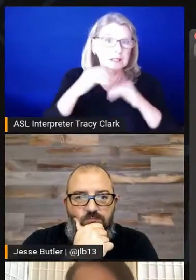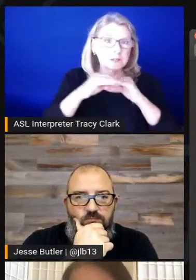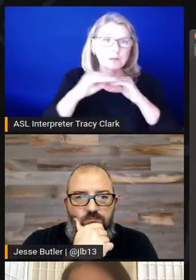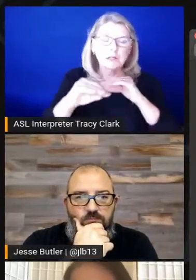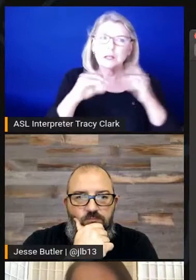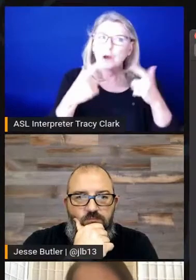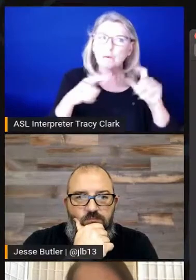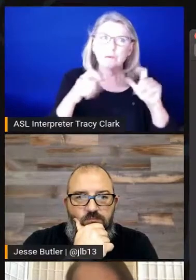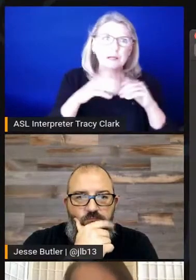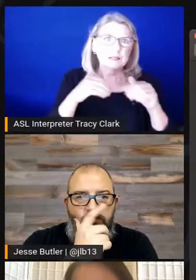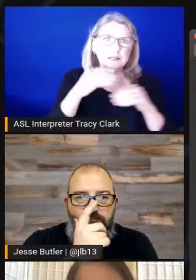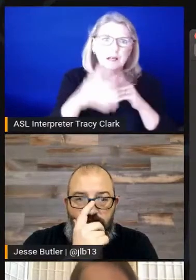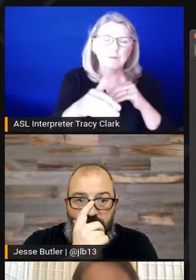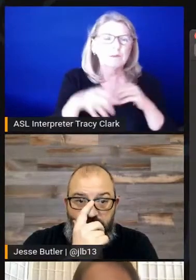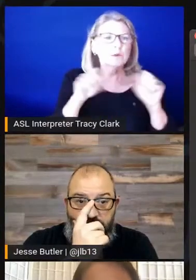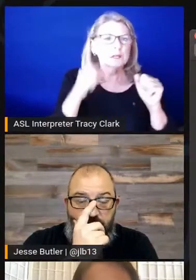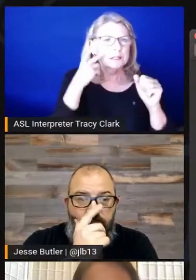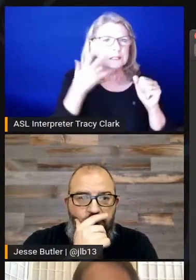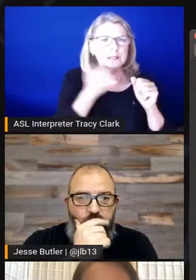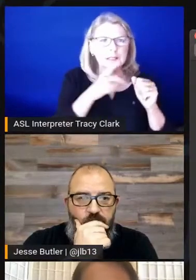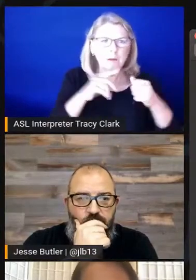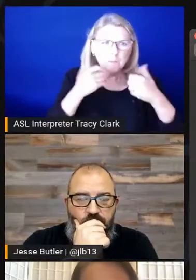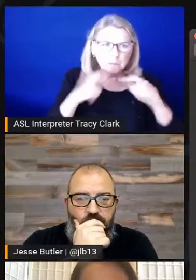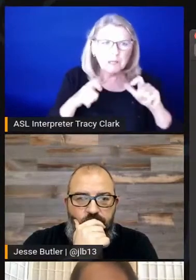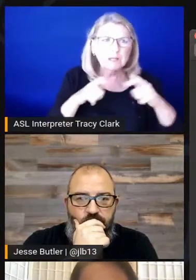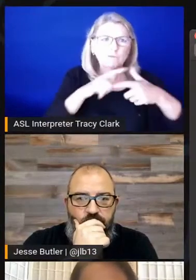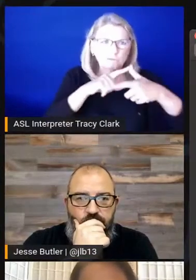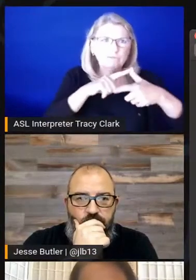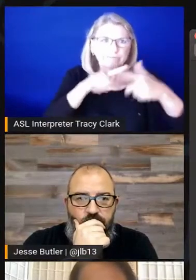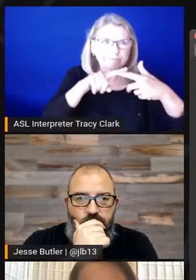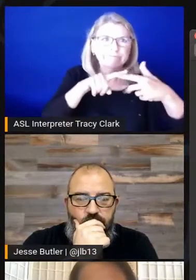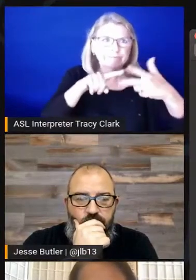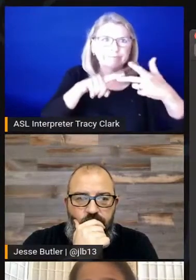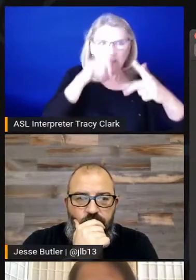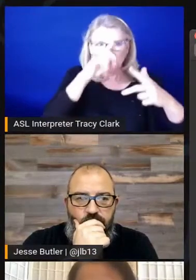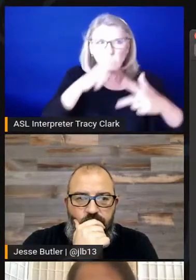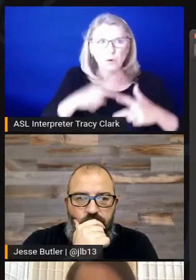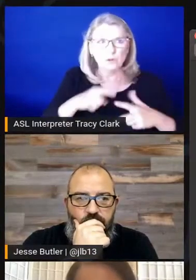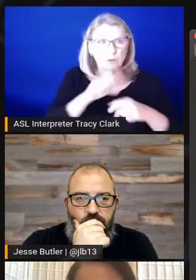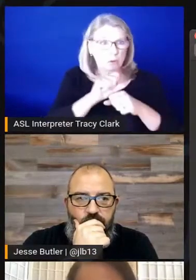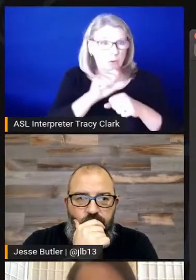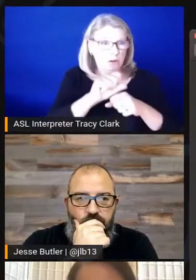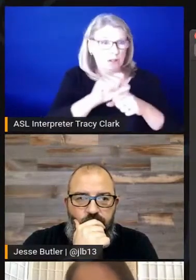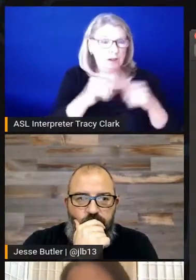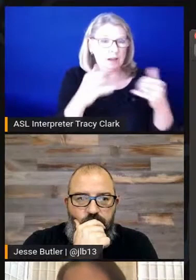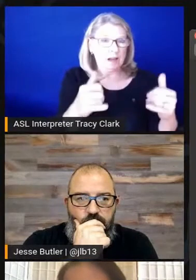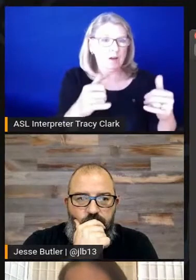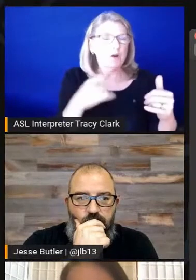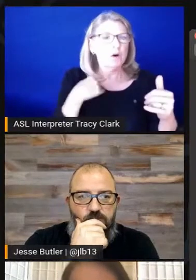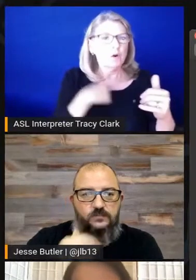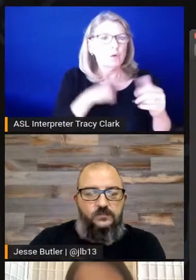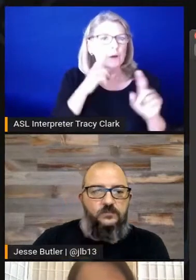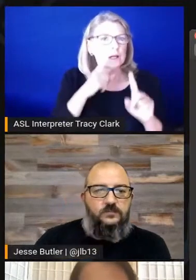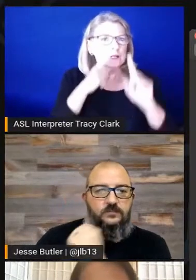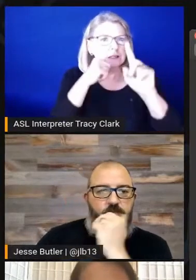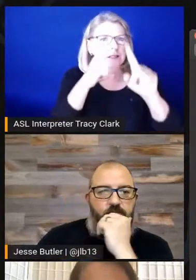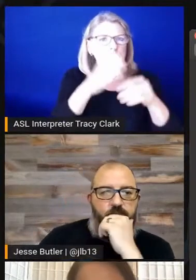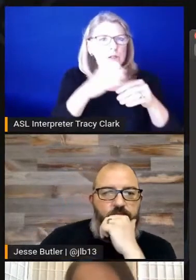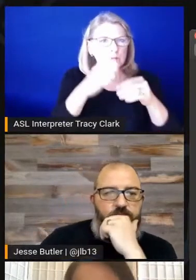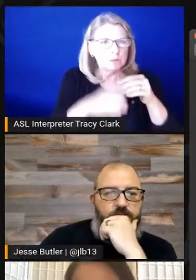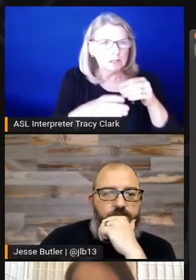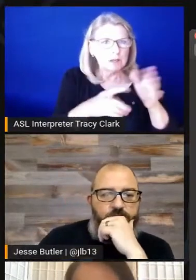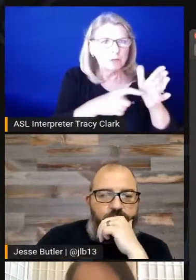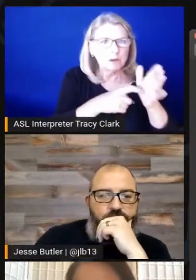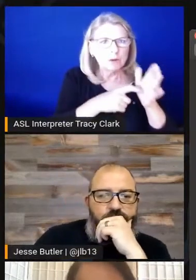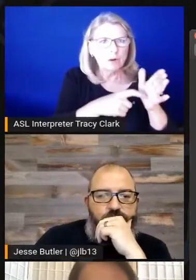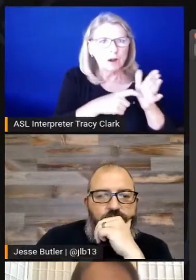which are being worked on actively right now. And we intend to complete stability requirements by the end of